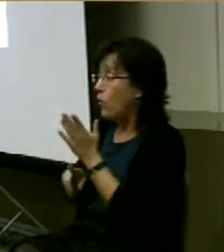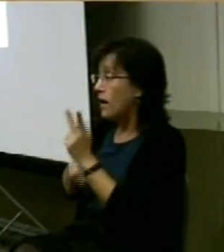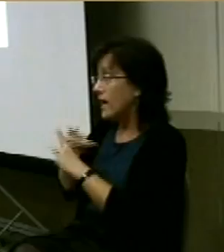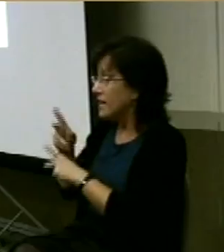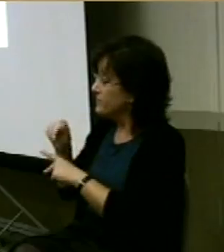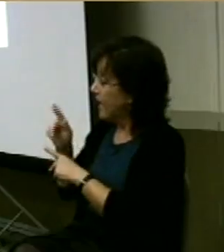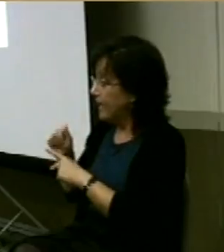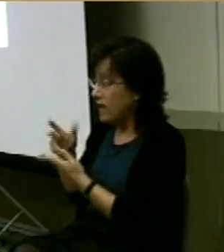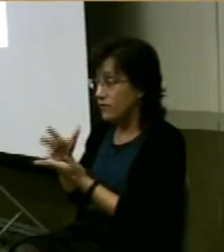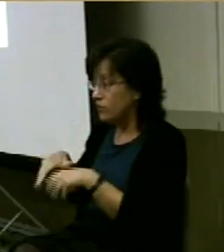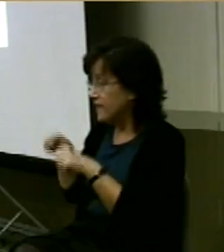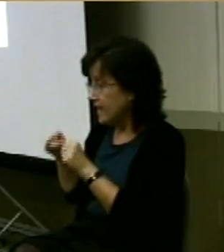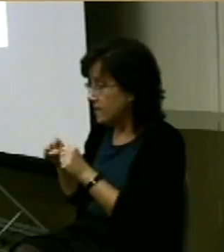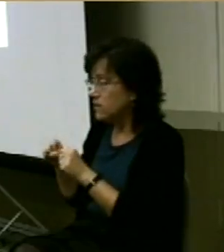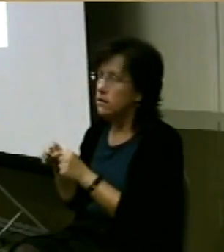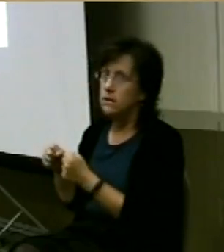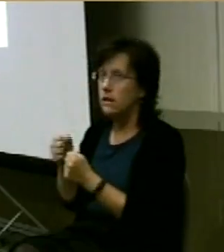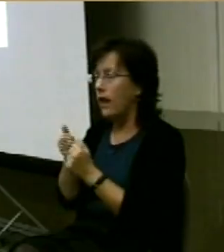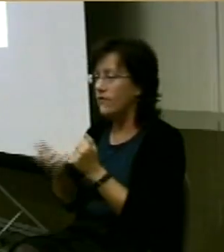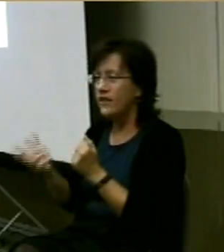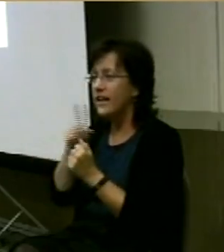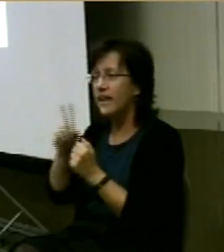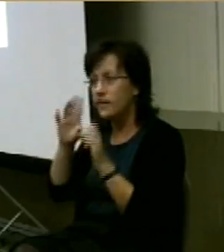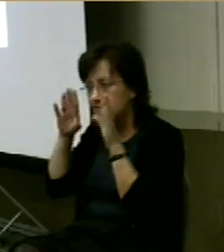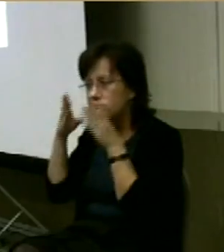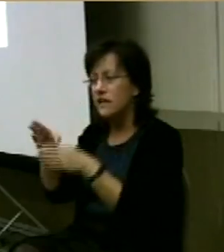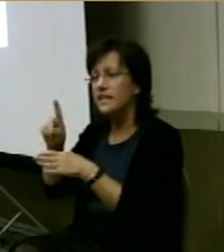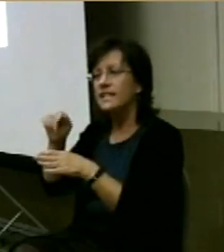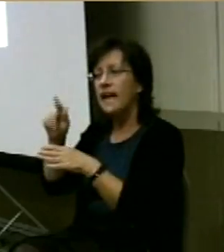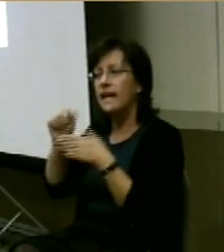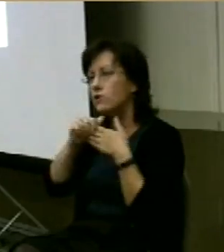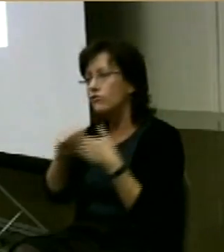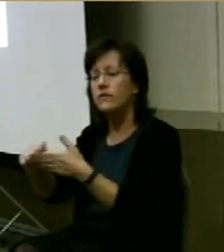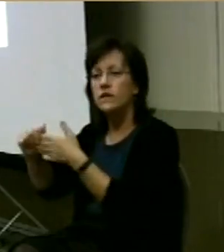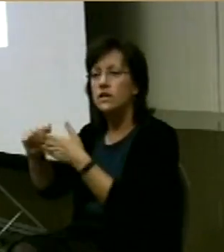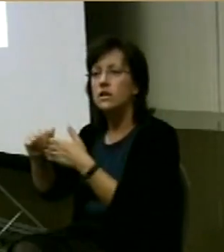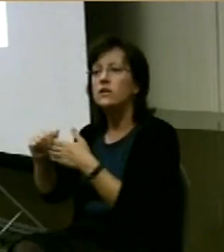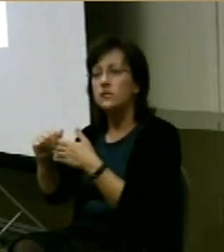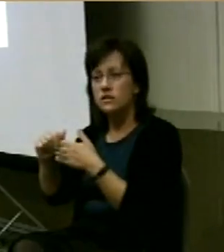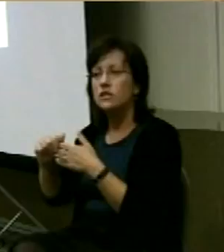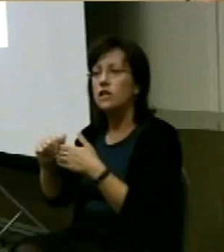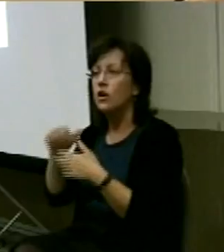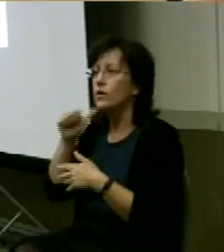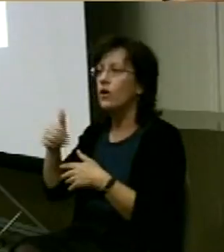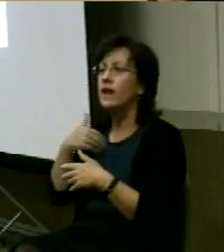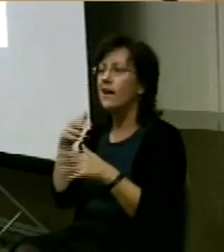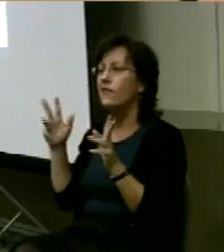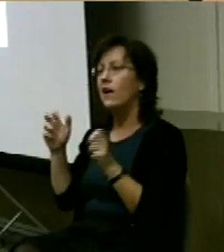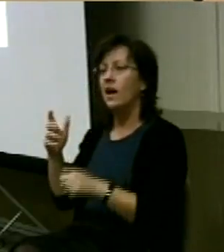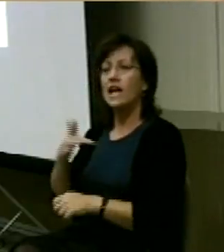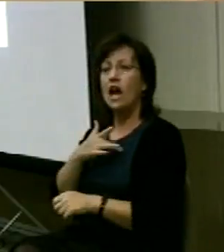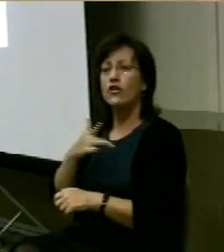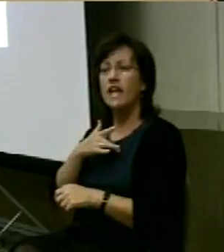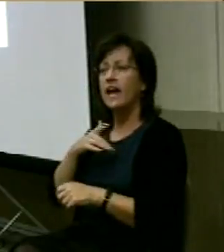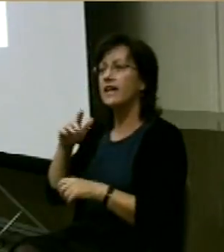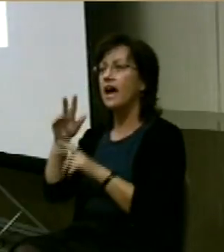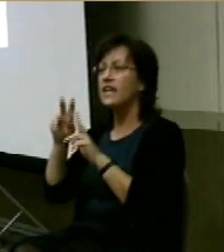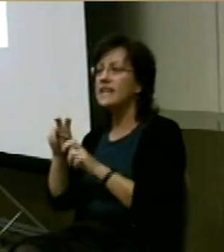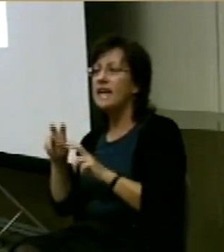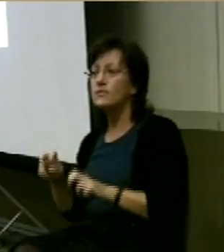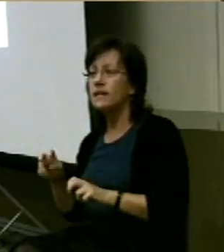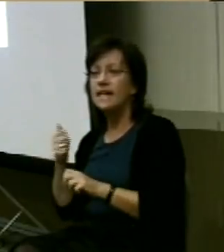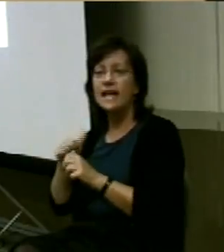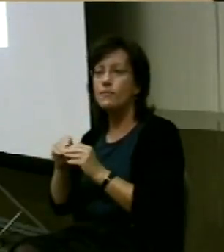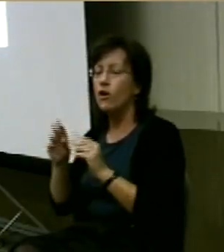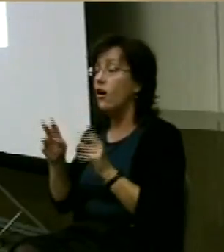that's really, everything is data driven these days. We don't have these cardiac assessments anymore, is what I like to call them. It feels